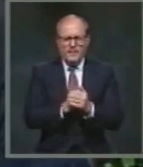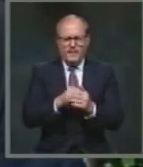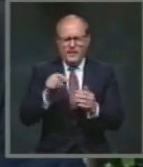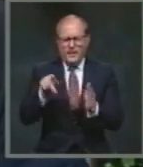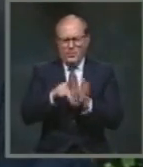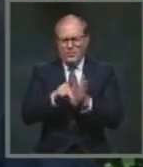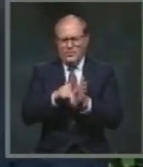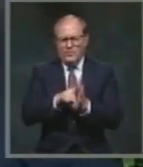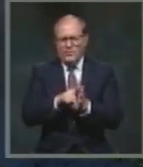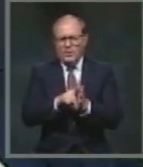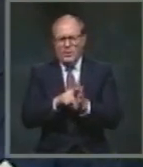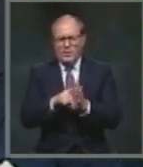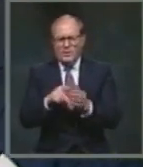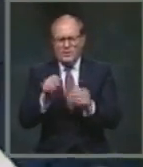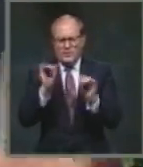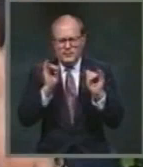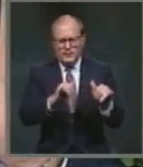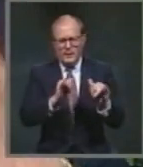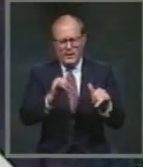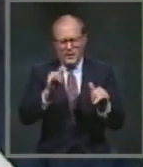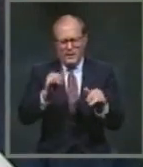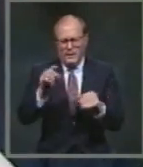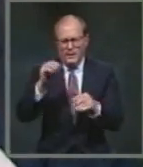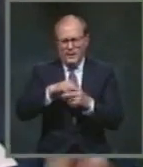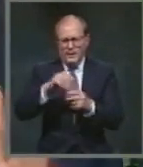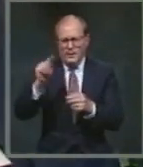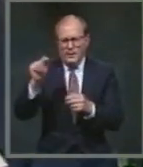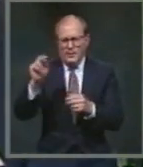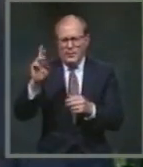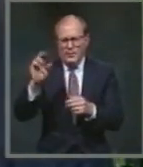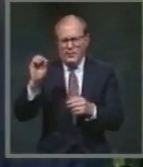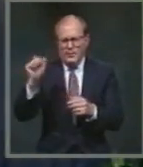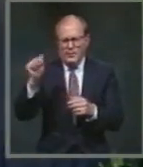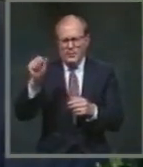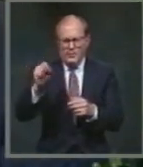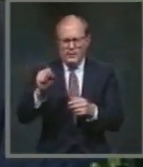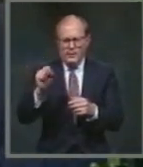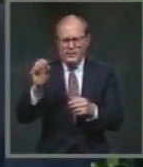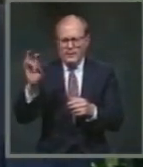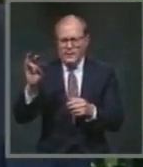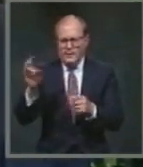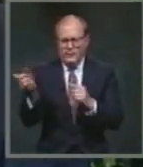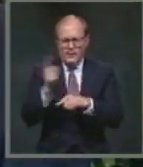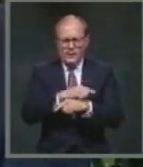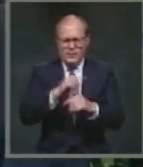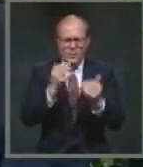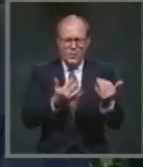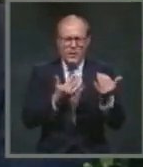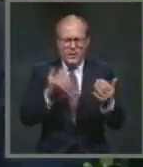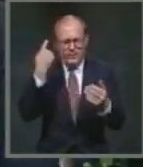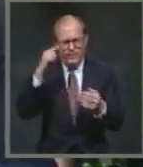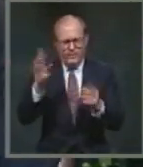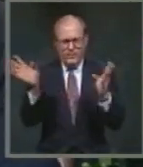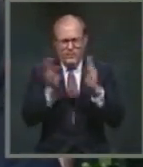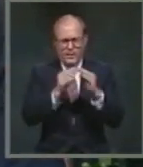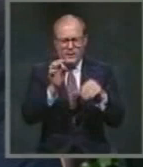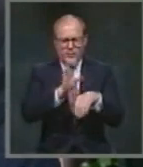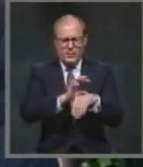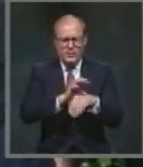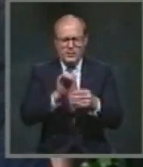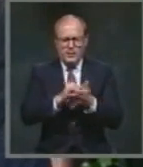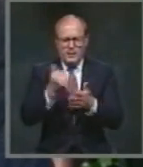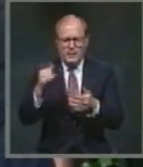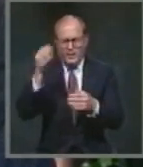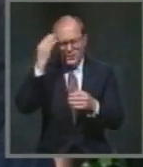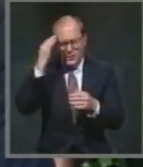Paul and his company had stayed in Troas for 7 days, awaiting an assembly of the church which they knew would be